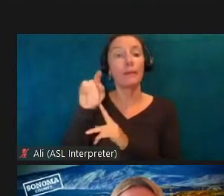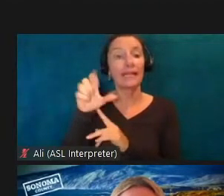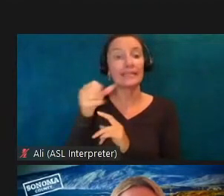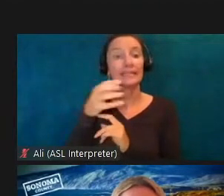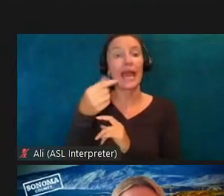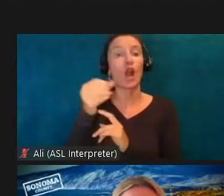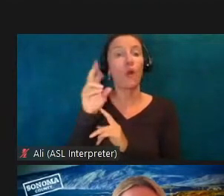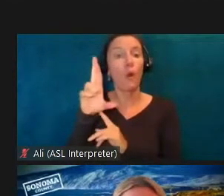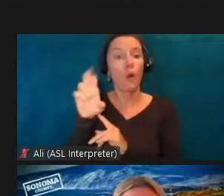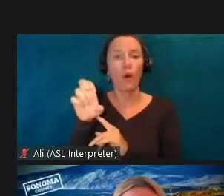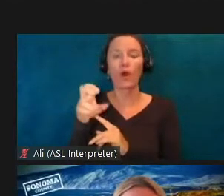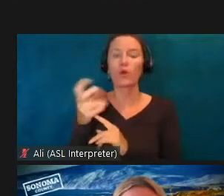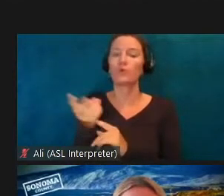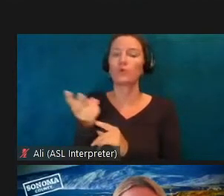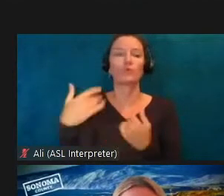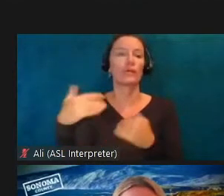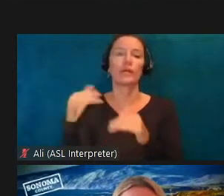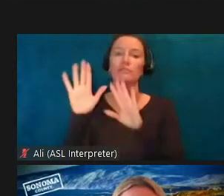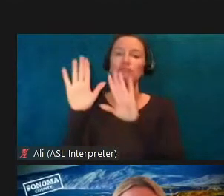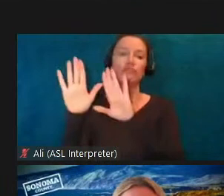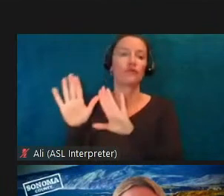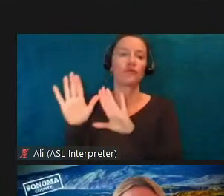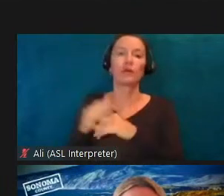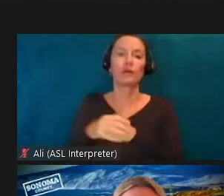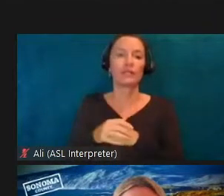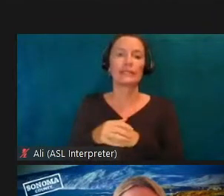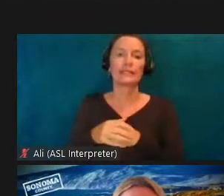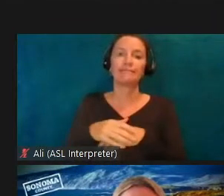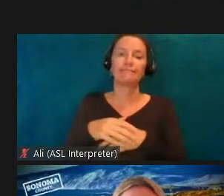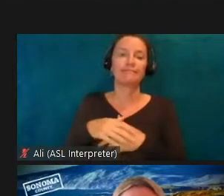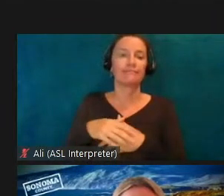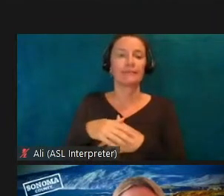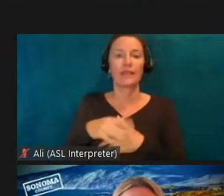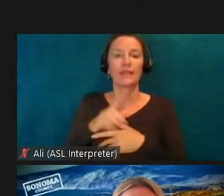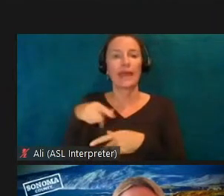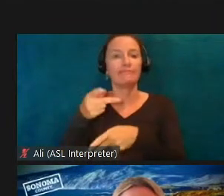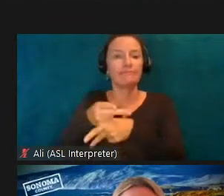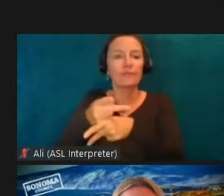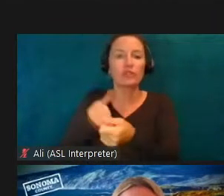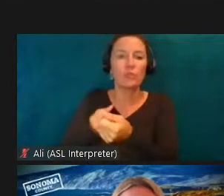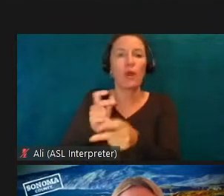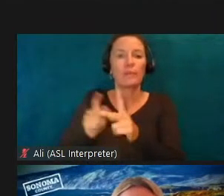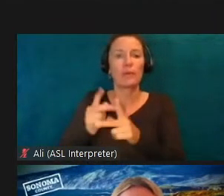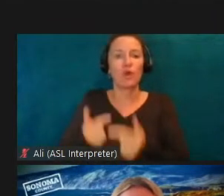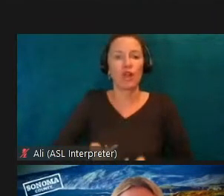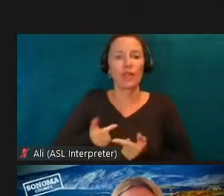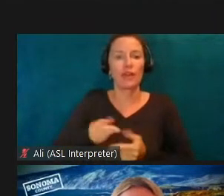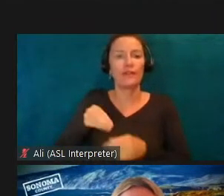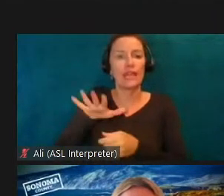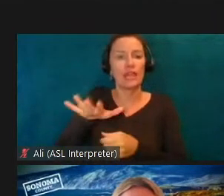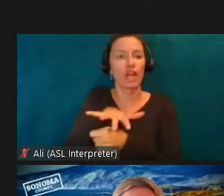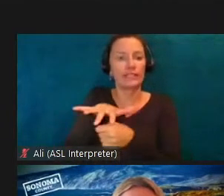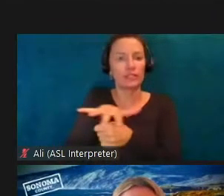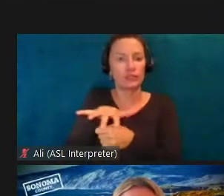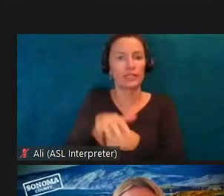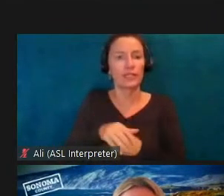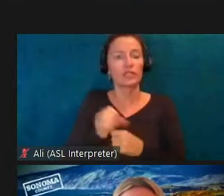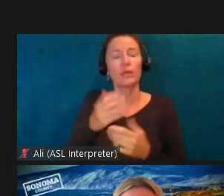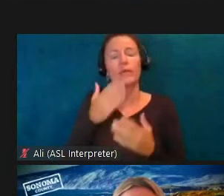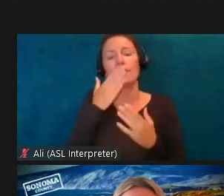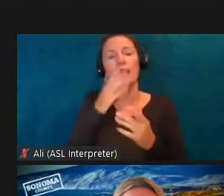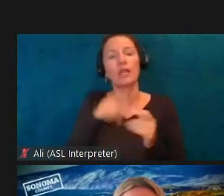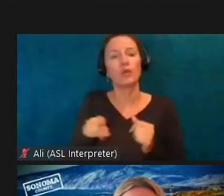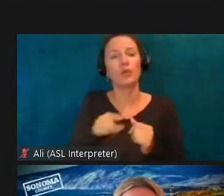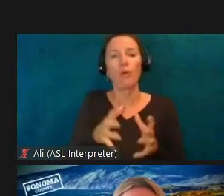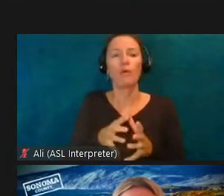up and really making sure to take care of those people that live in their districts. So again, thank you to all, and don't forget